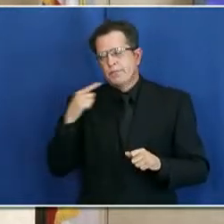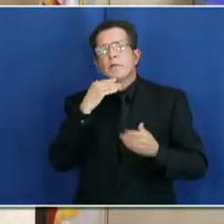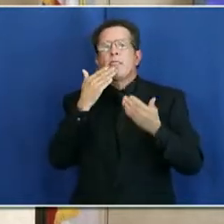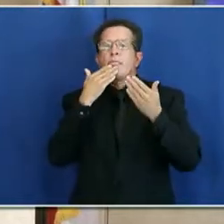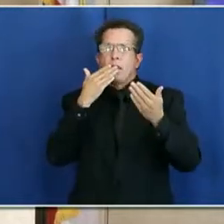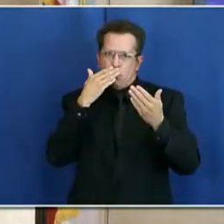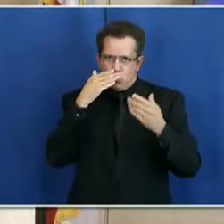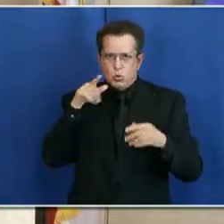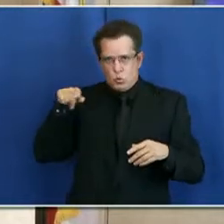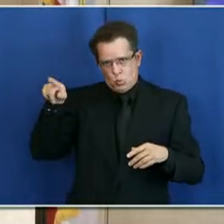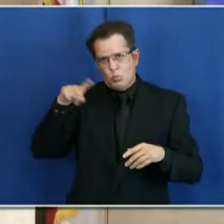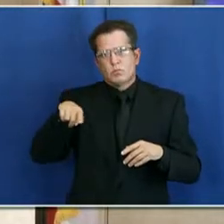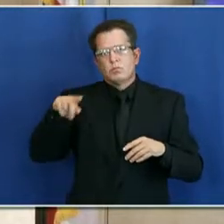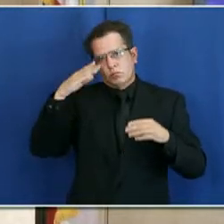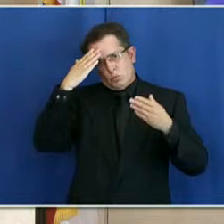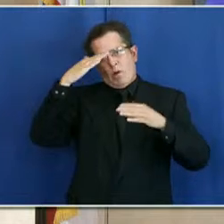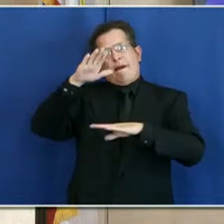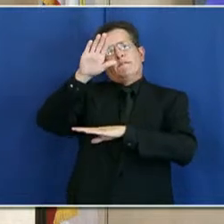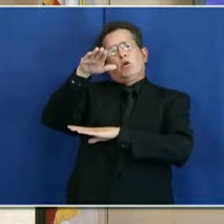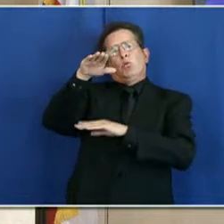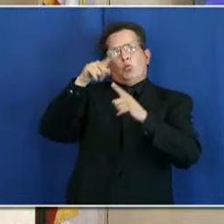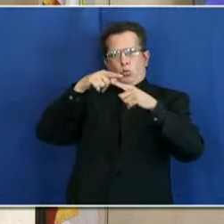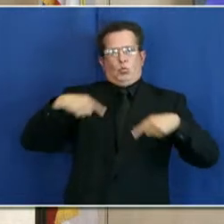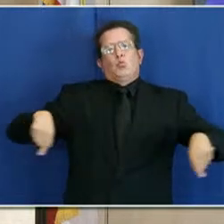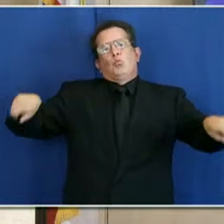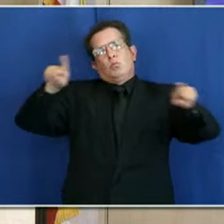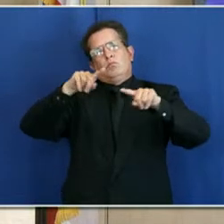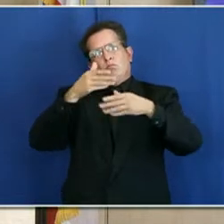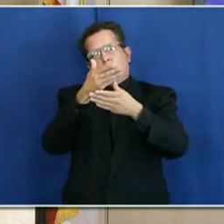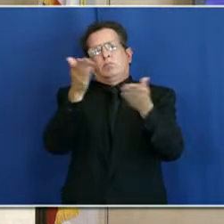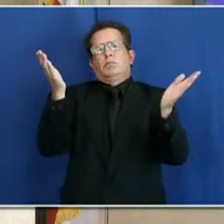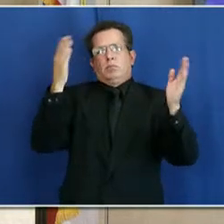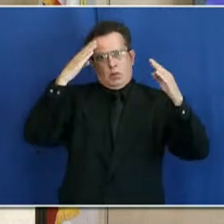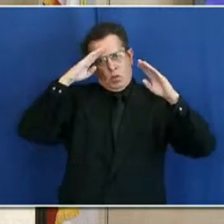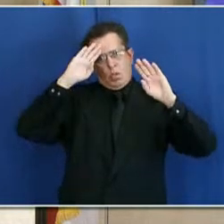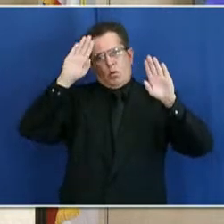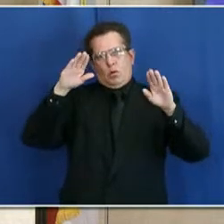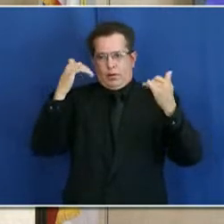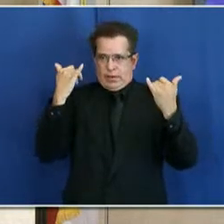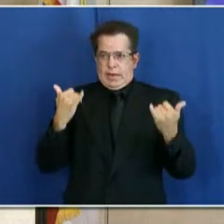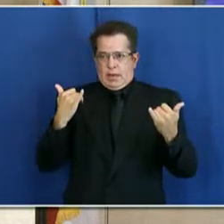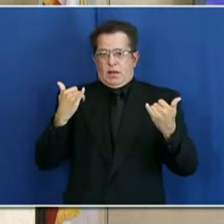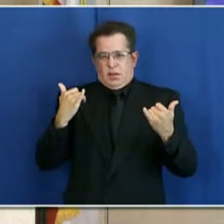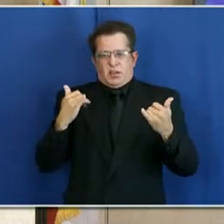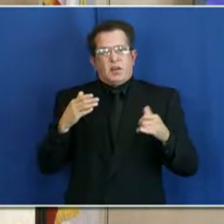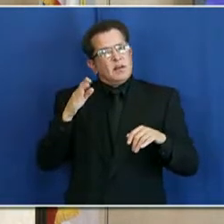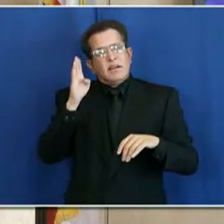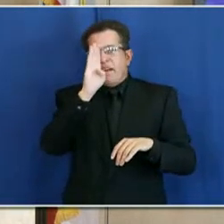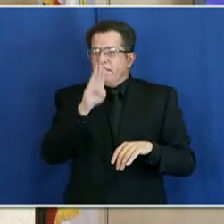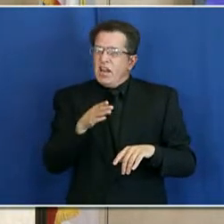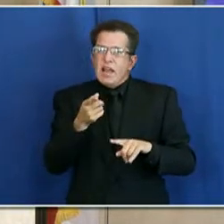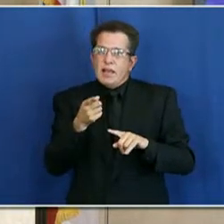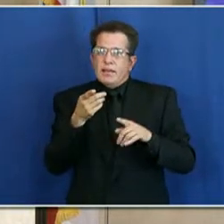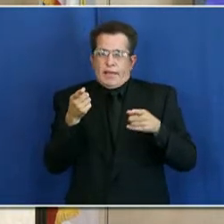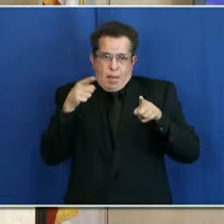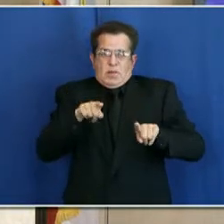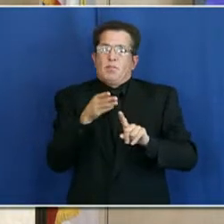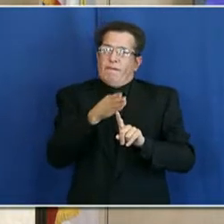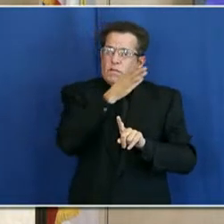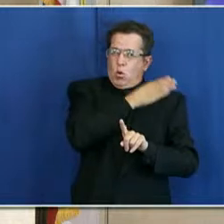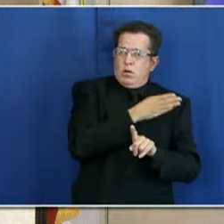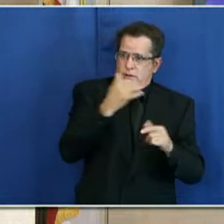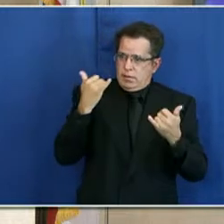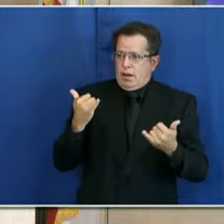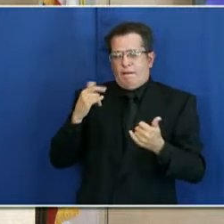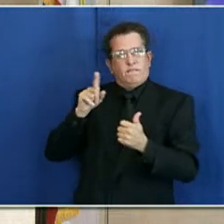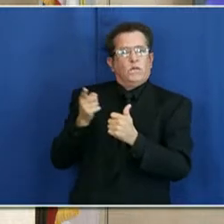Thank you, Chairman Cox, and good afternoon. The unprecedented times we're in require unprecedented action to try and respond to the situation we face.